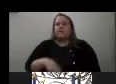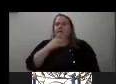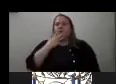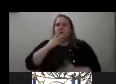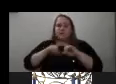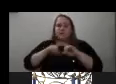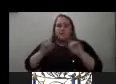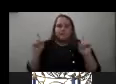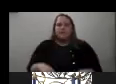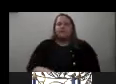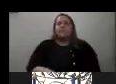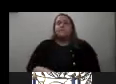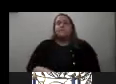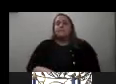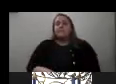and